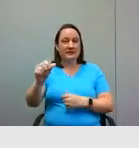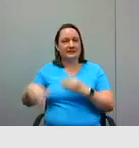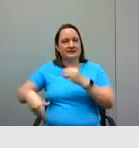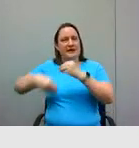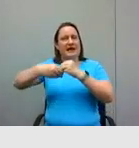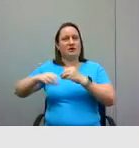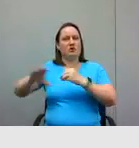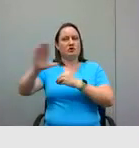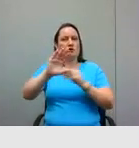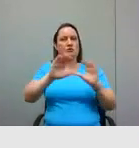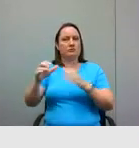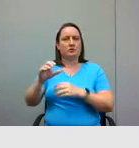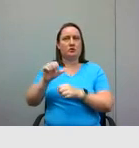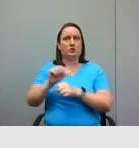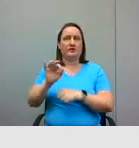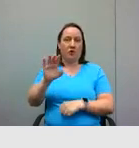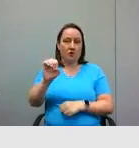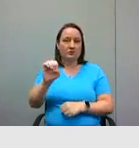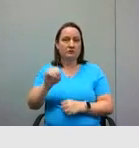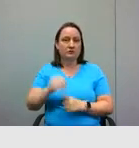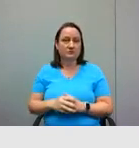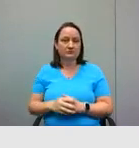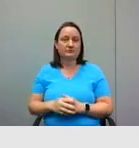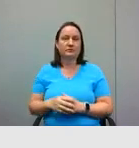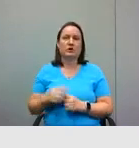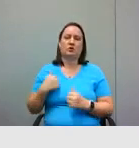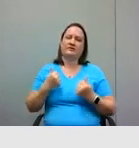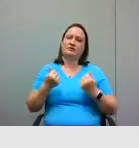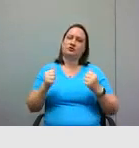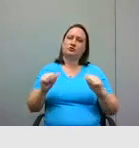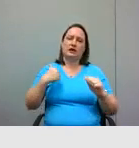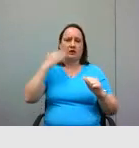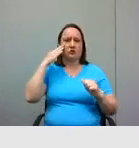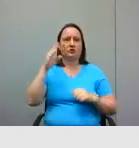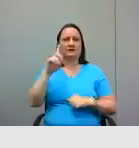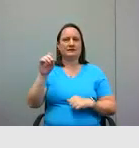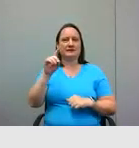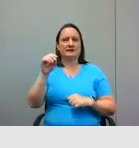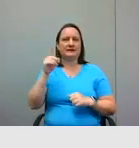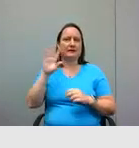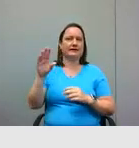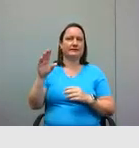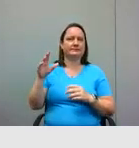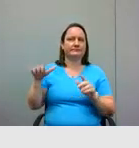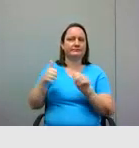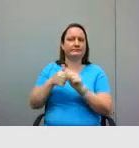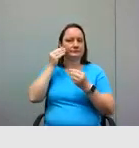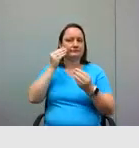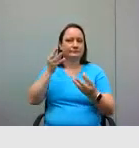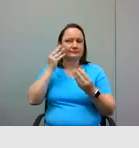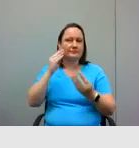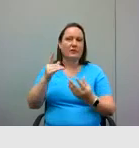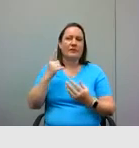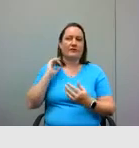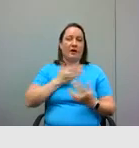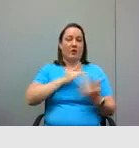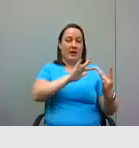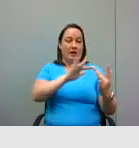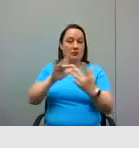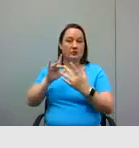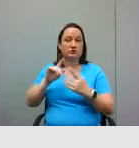we've really tried, and I know that Dee Dee can continue to keep us up to date on some of these efforts about outreach to employers and the work